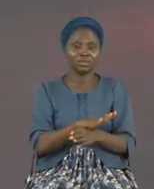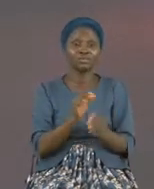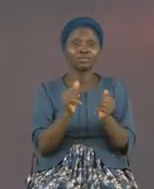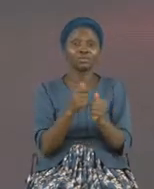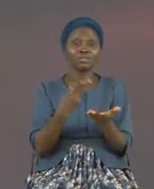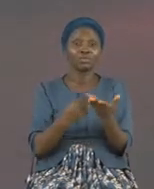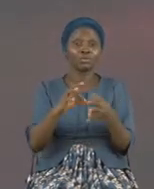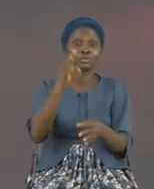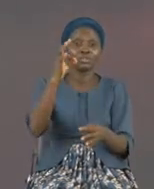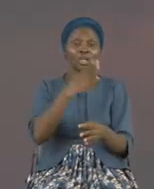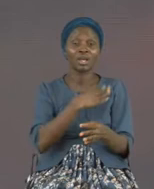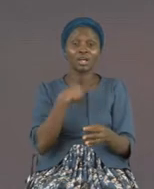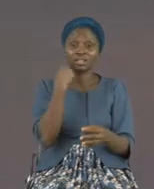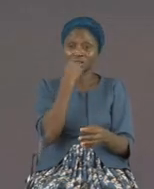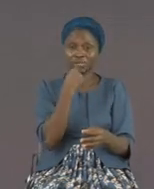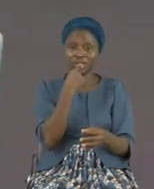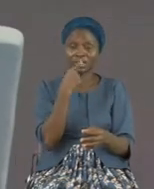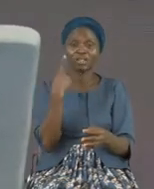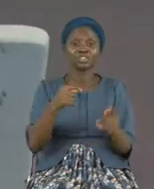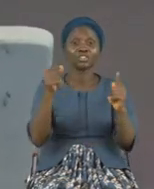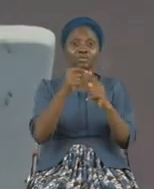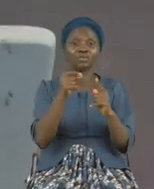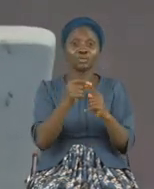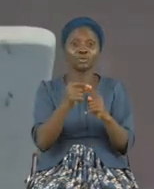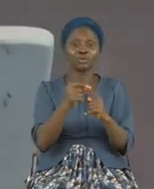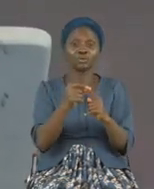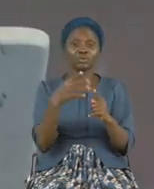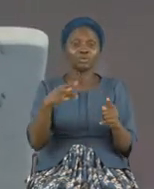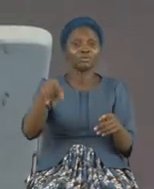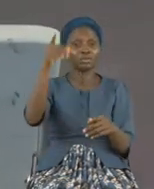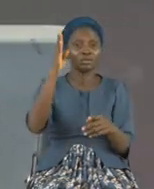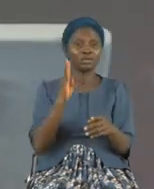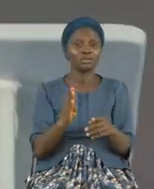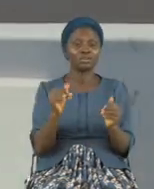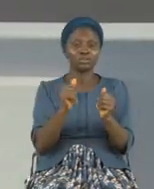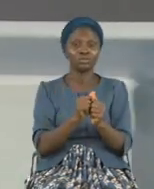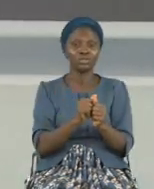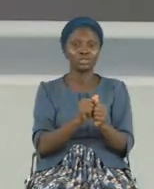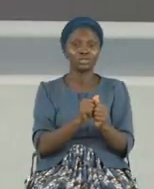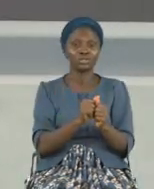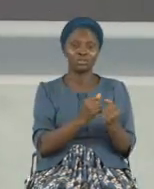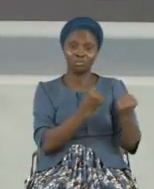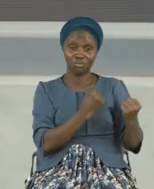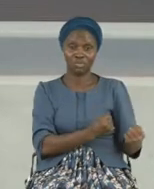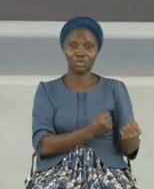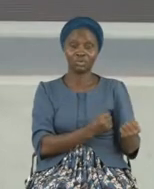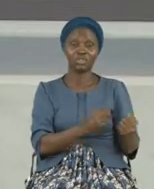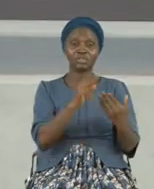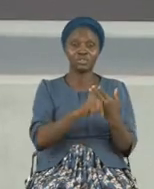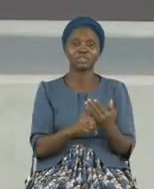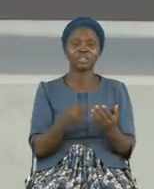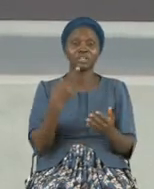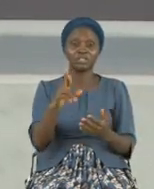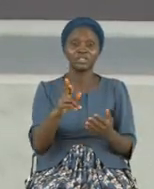and speak the word of God with boldness. Their courage continued.